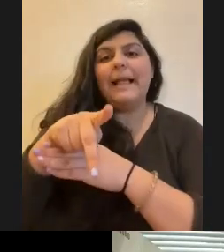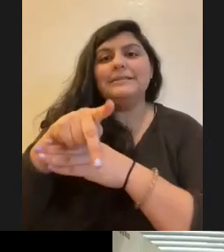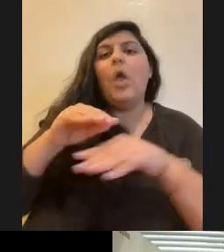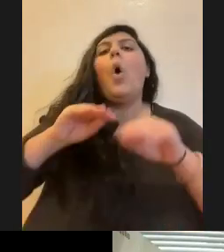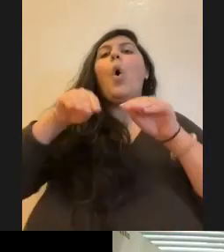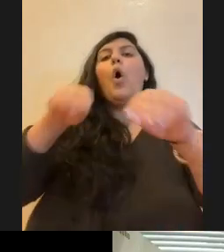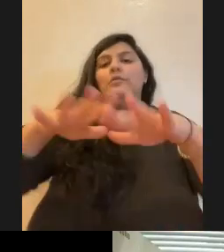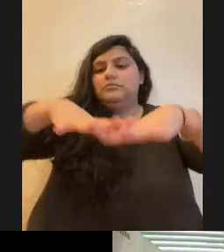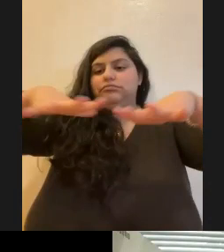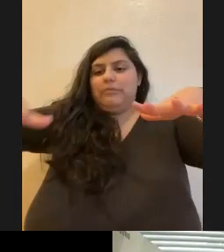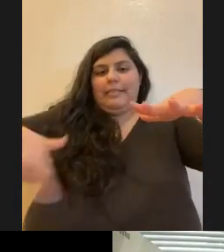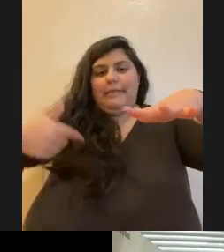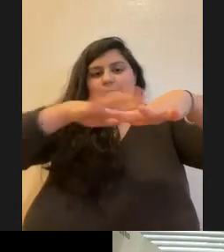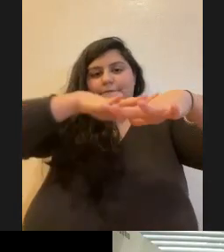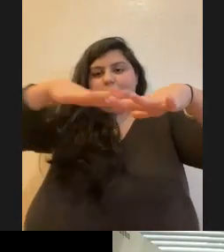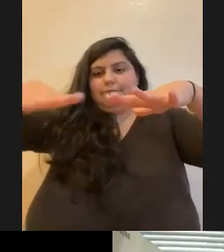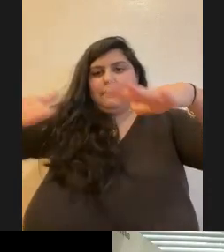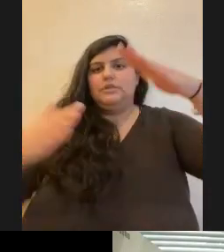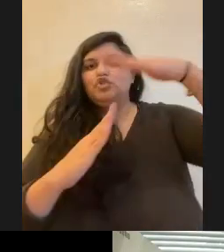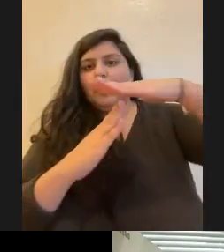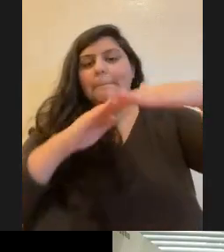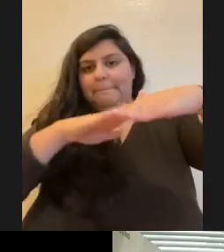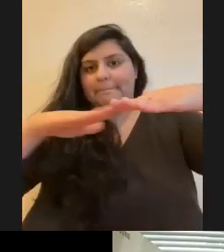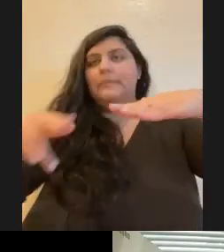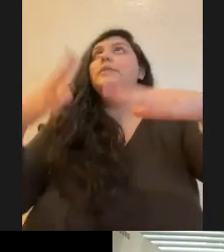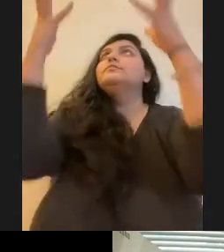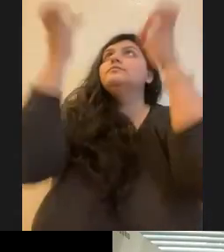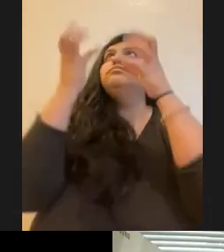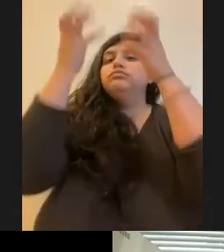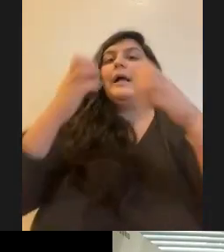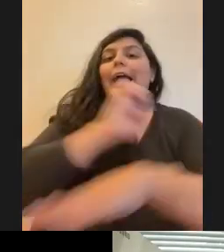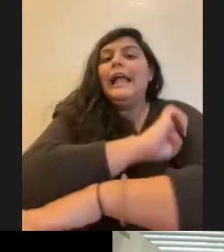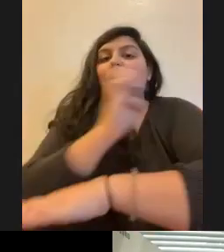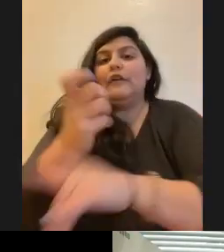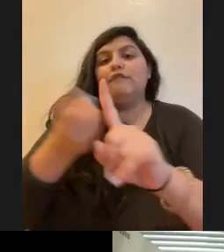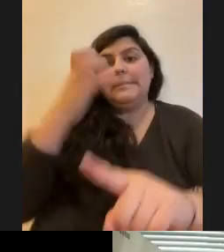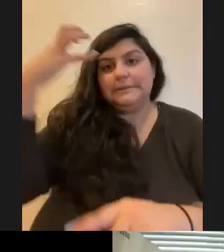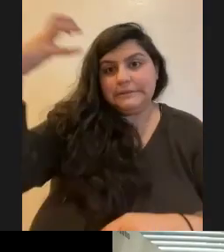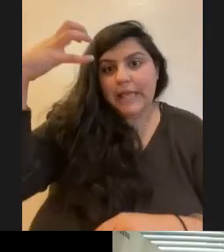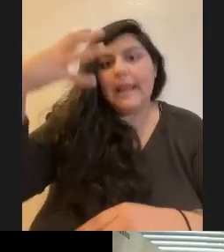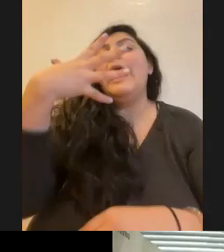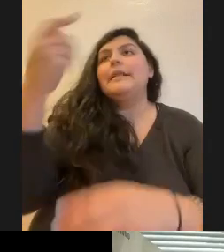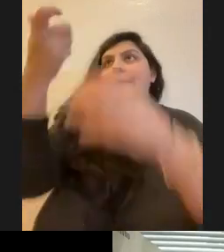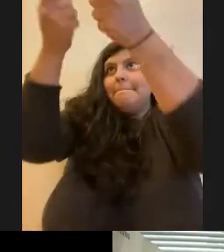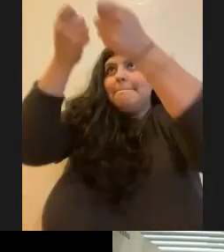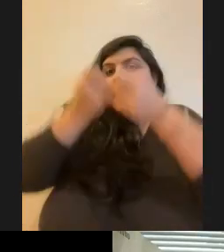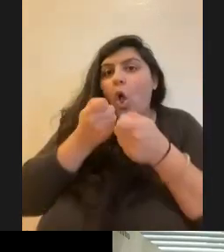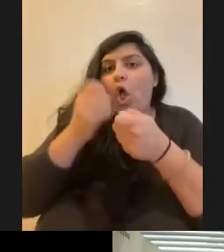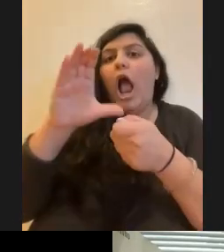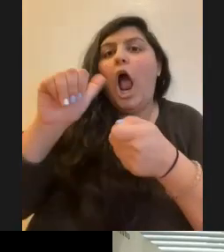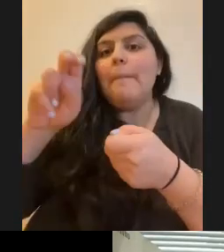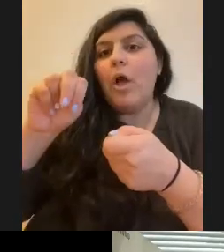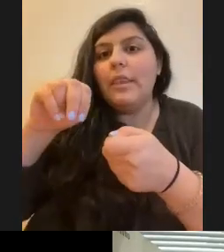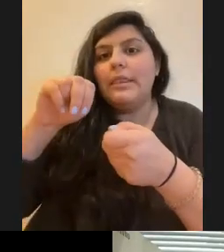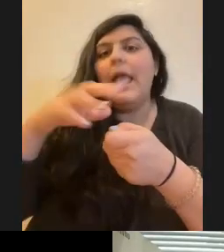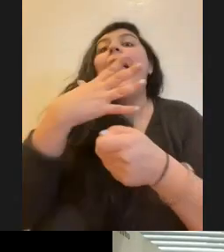ocean, and they use the sun's energy and they incorporate some of that atmospheric carbon into themselves. And then zooplankton come along and